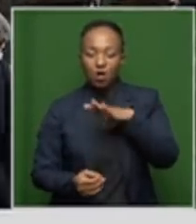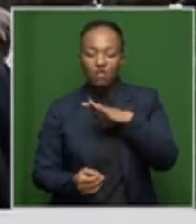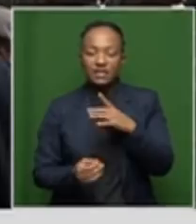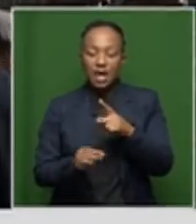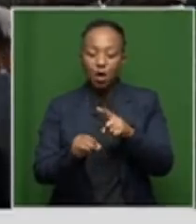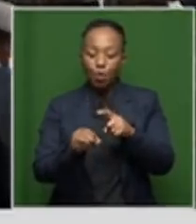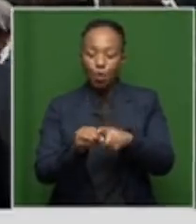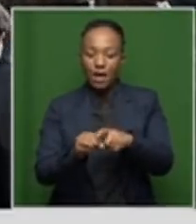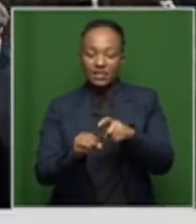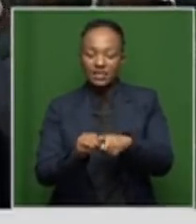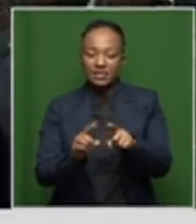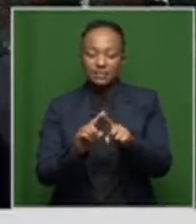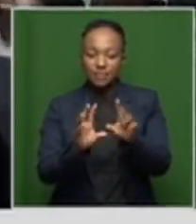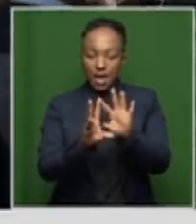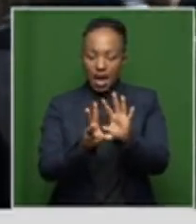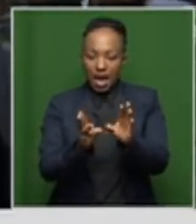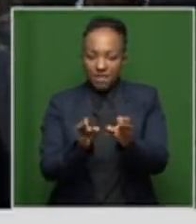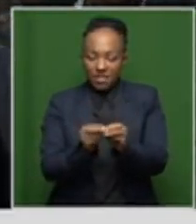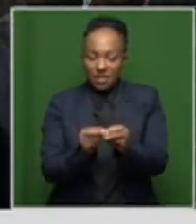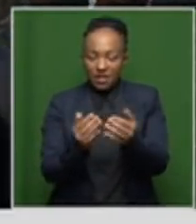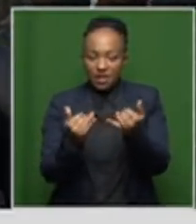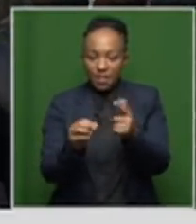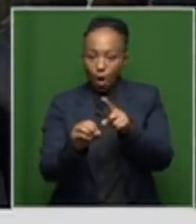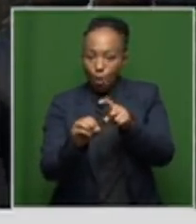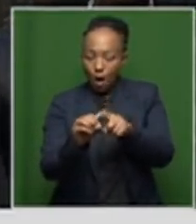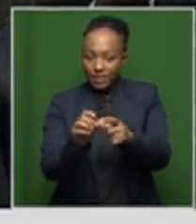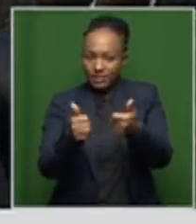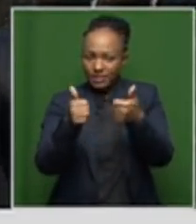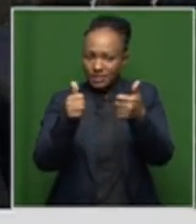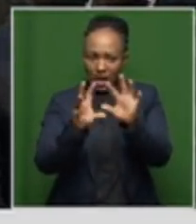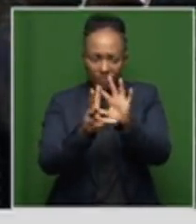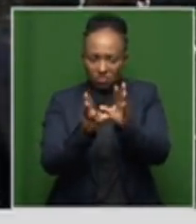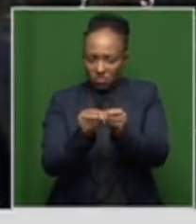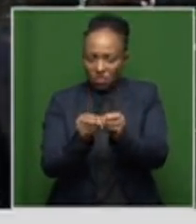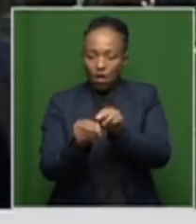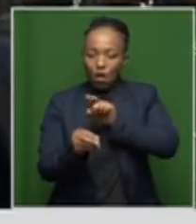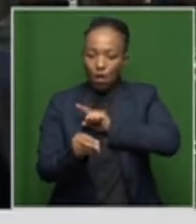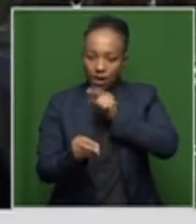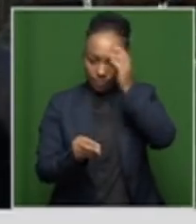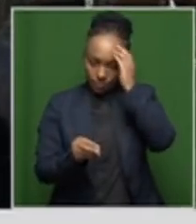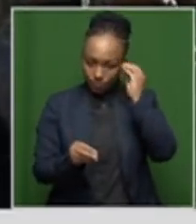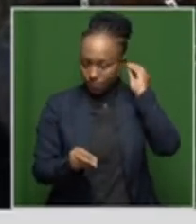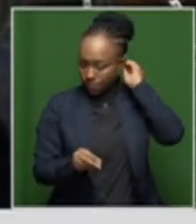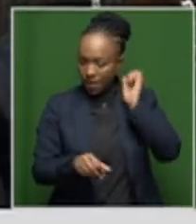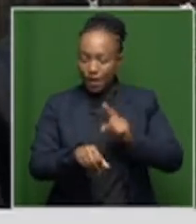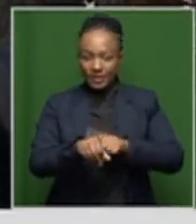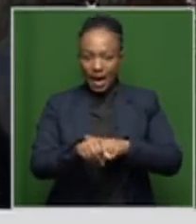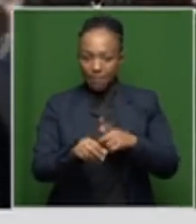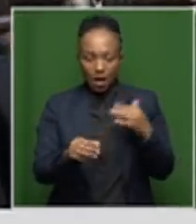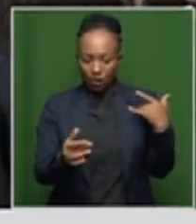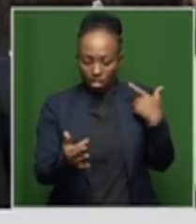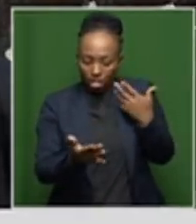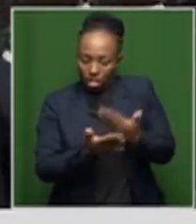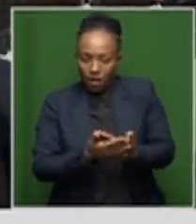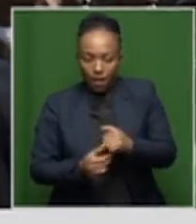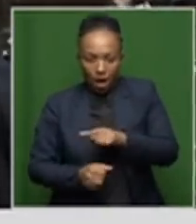the witnesses that you need is everything up to quality as we speak, bearing in mind the time that has lapsed?